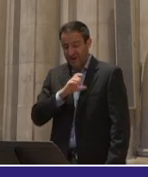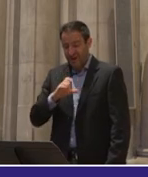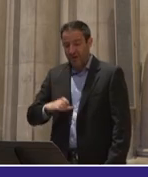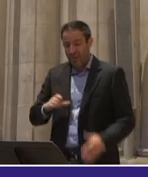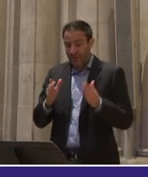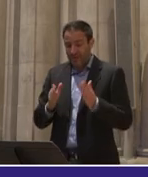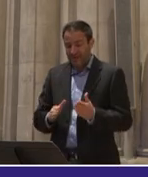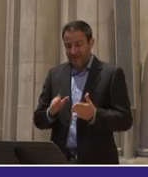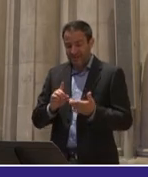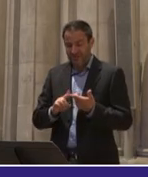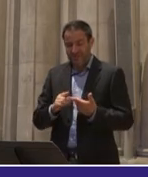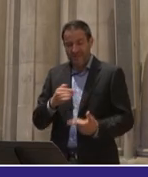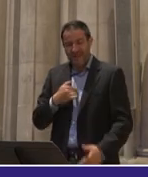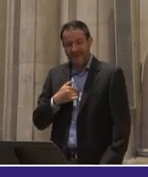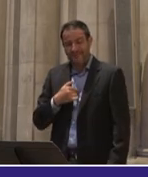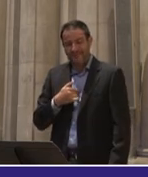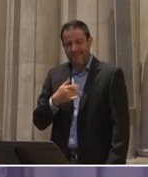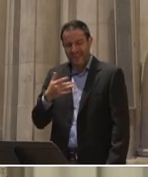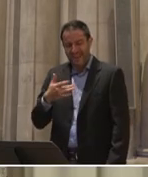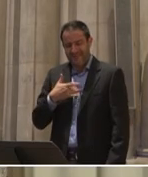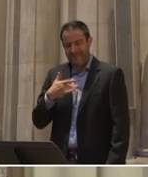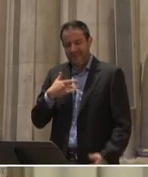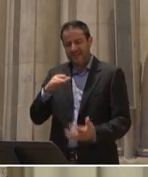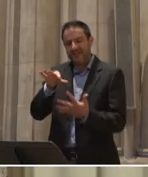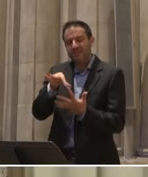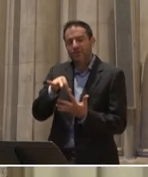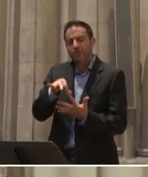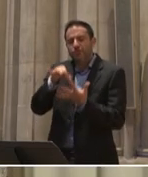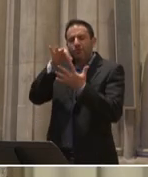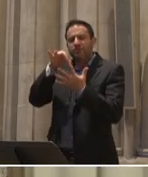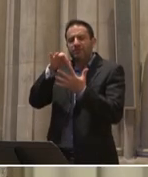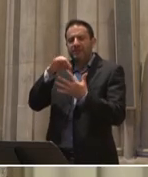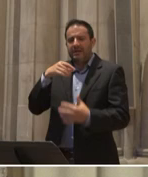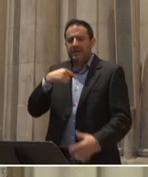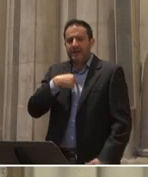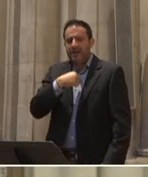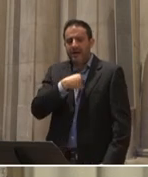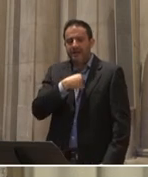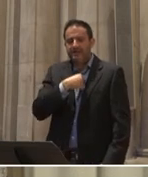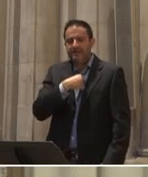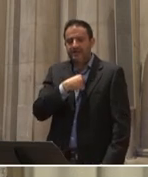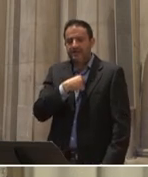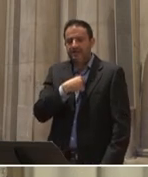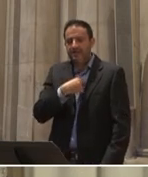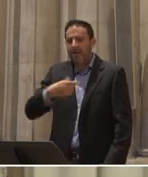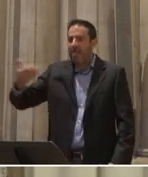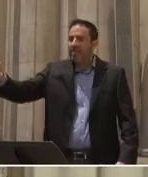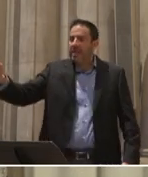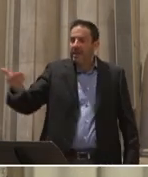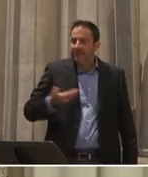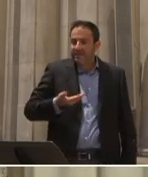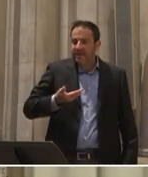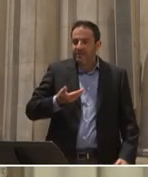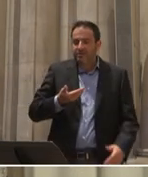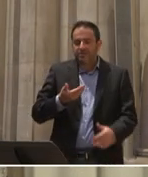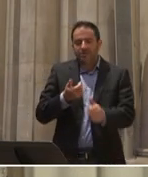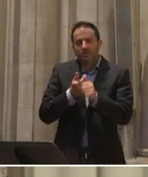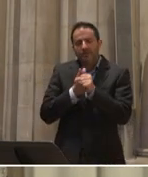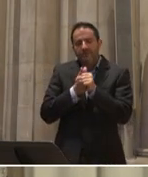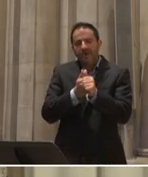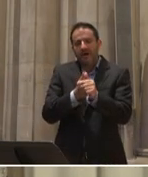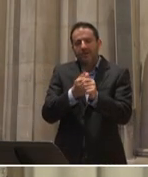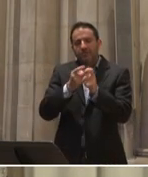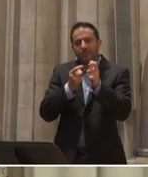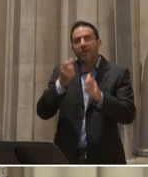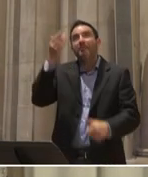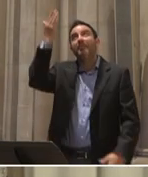me, as if he's chosen us, that the invitation to follow comes from